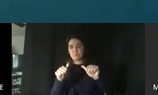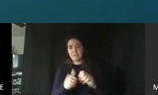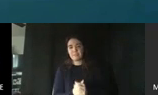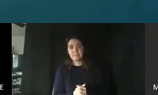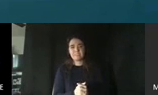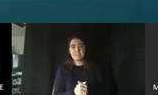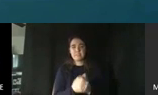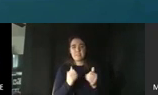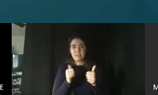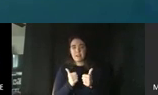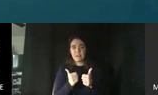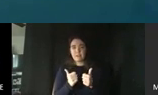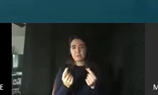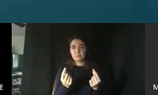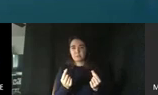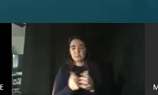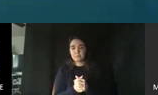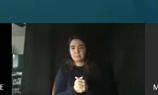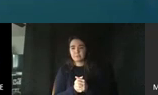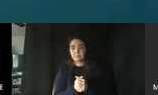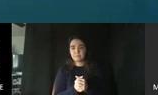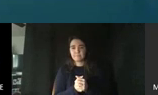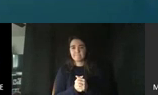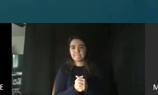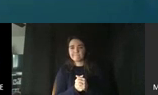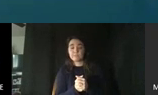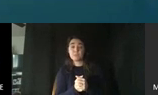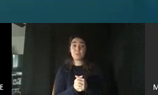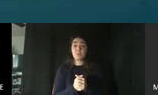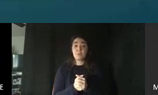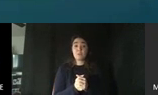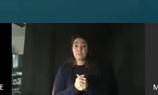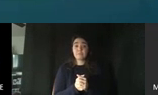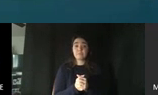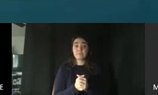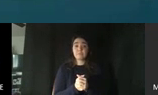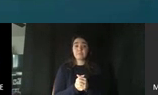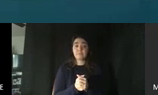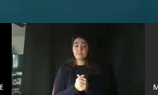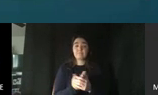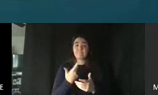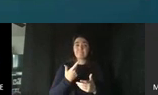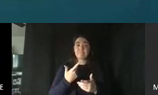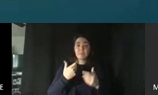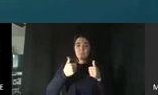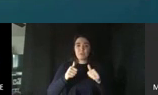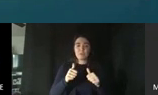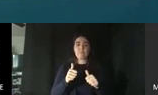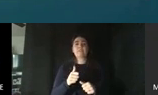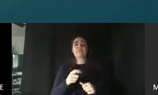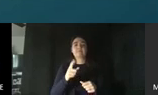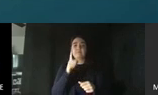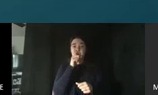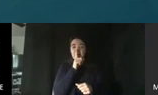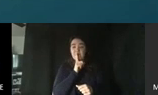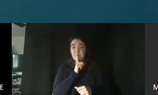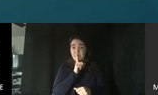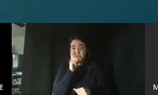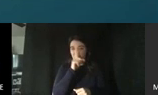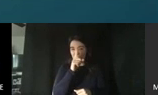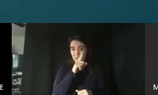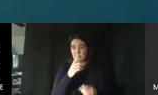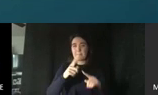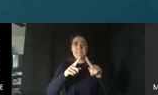this? So what I did was I decided to write realistic fiction. So what is